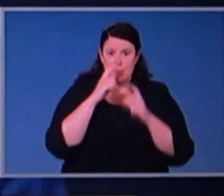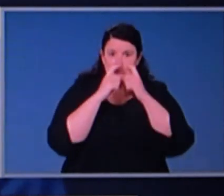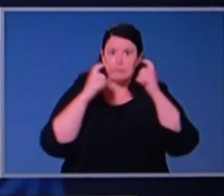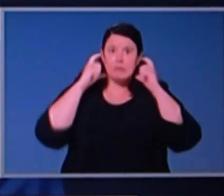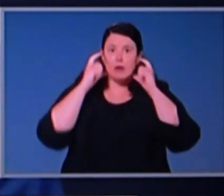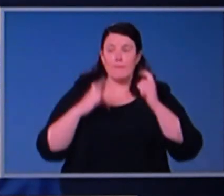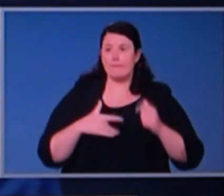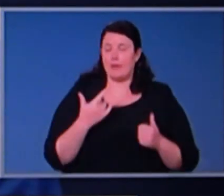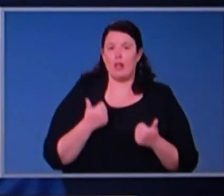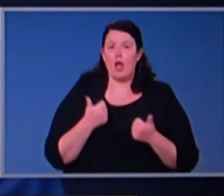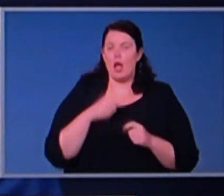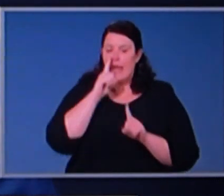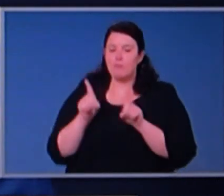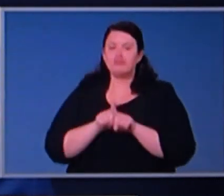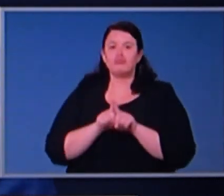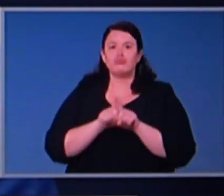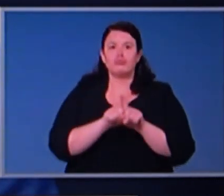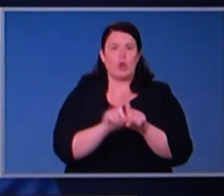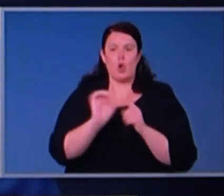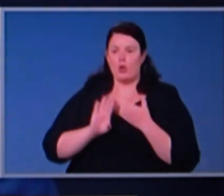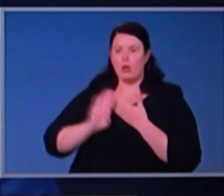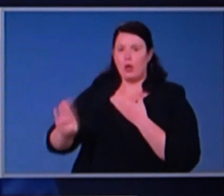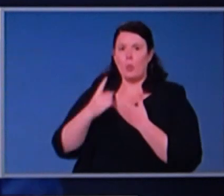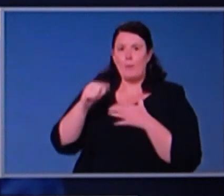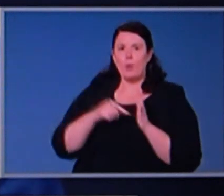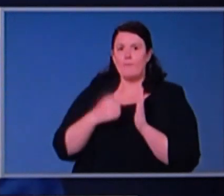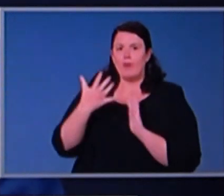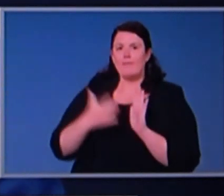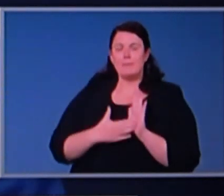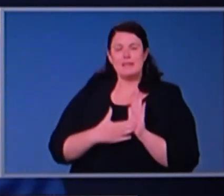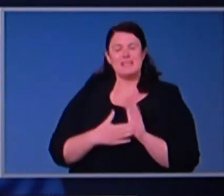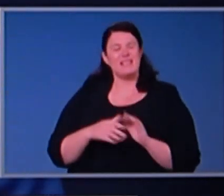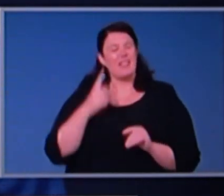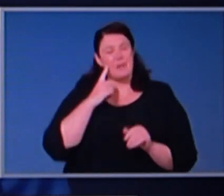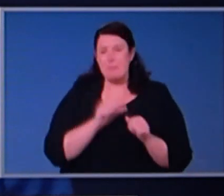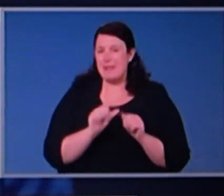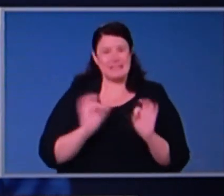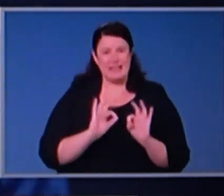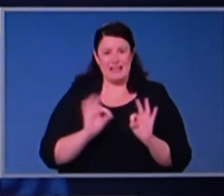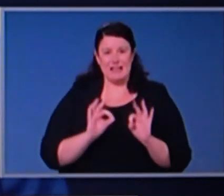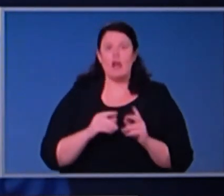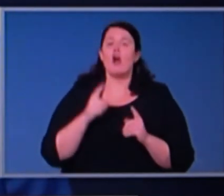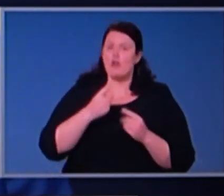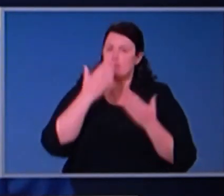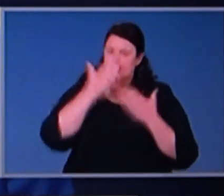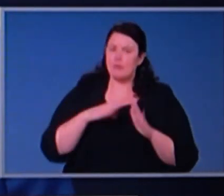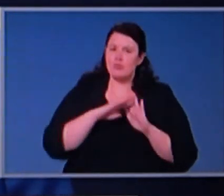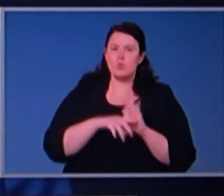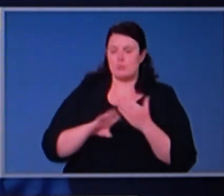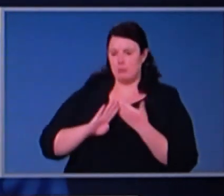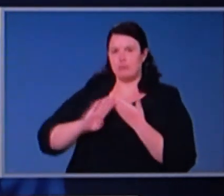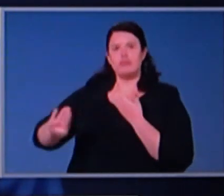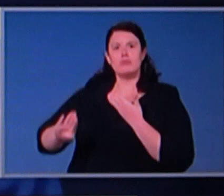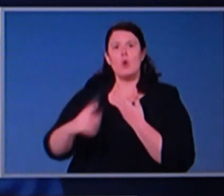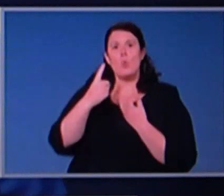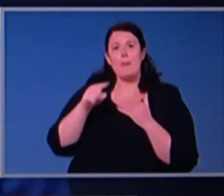practice the social distancing measures that we want. So we are not recommending the general community wear masks. We've been